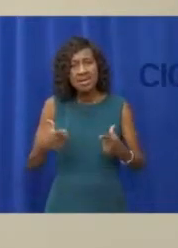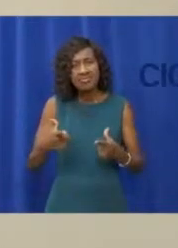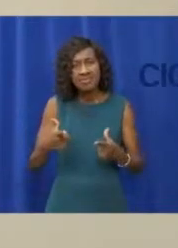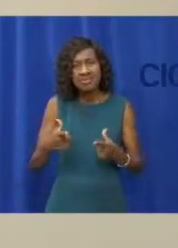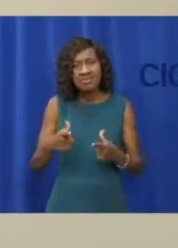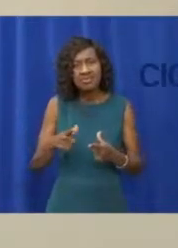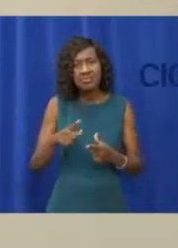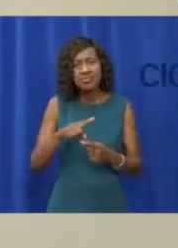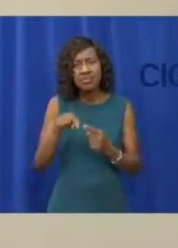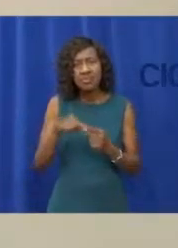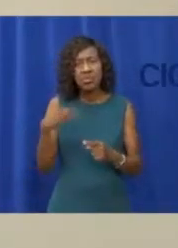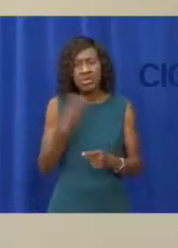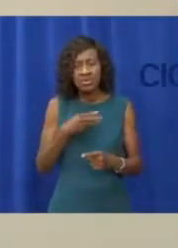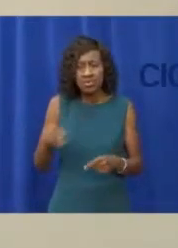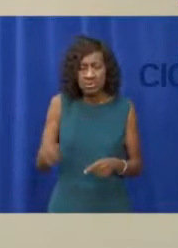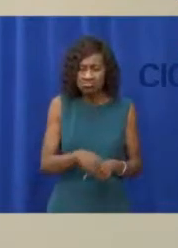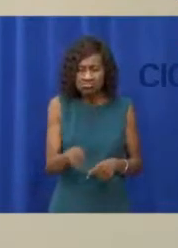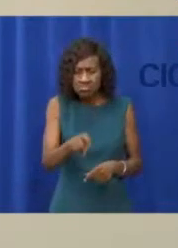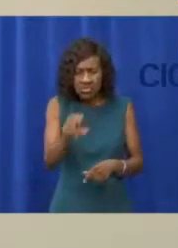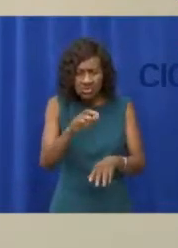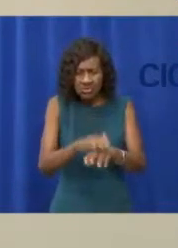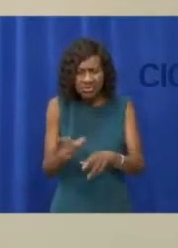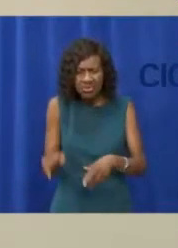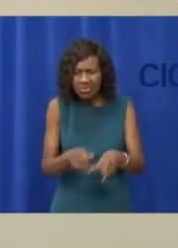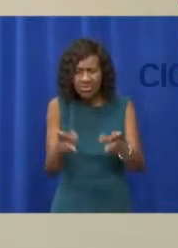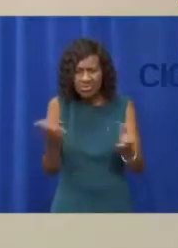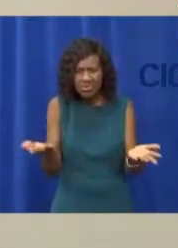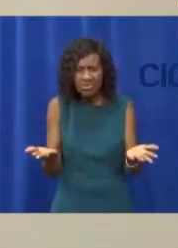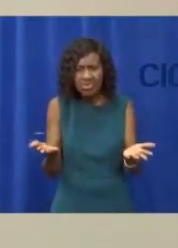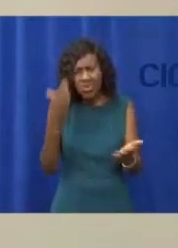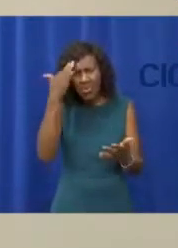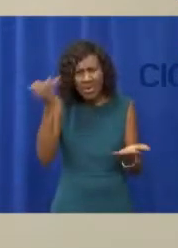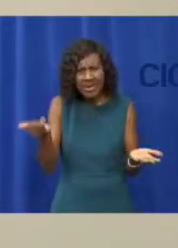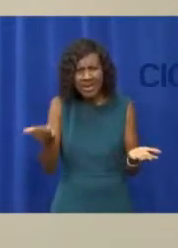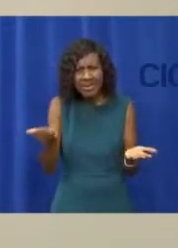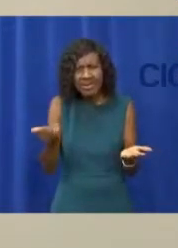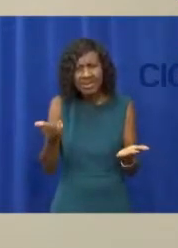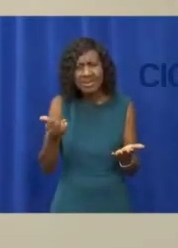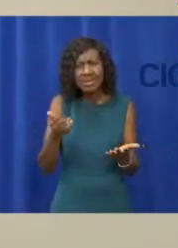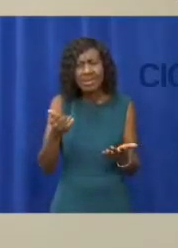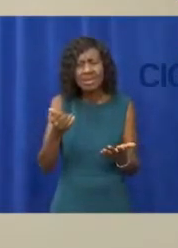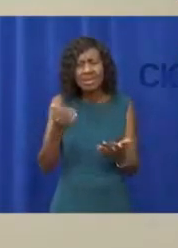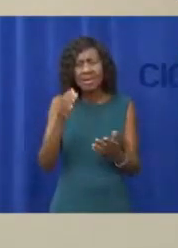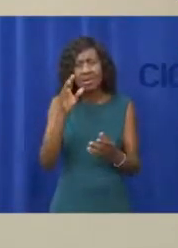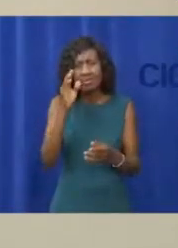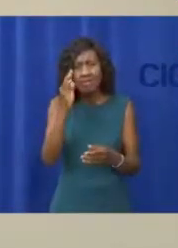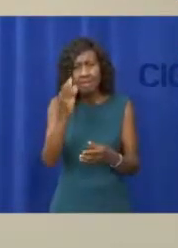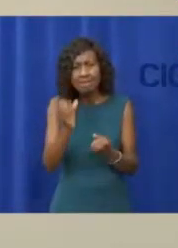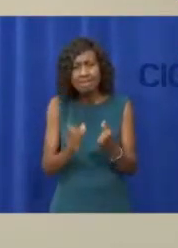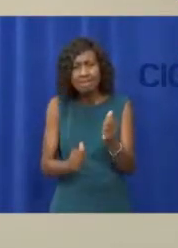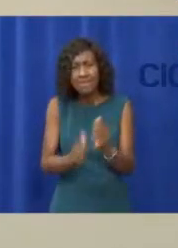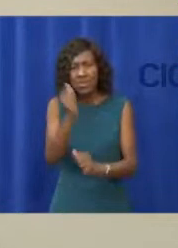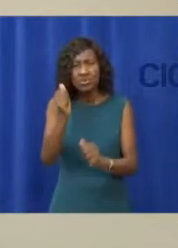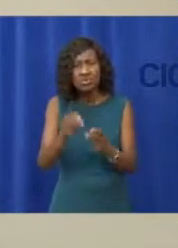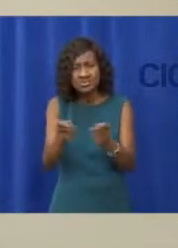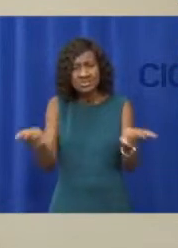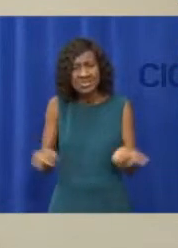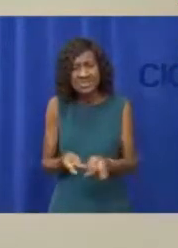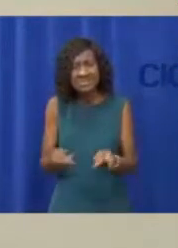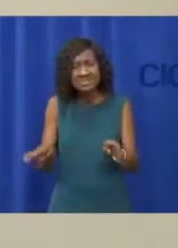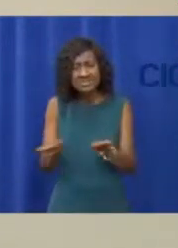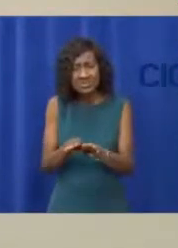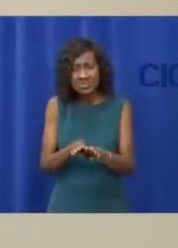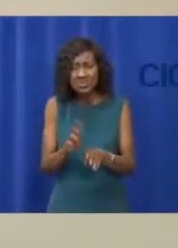down on the roads. I don't know where people are going because most places are supposed to be closed.